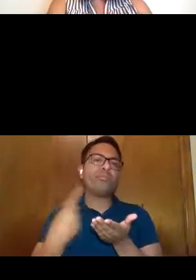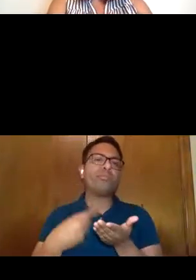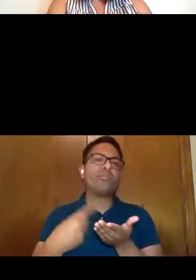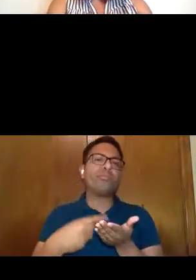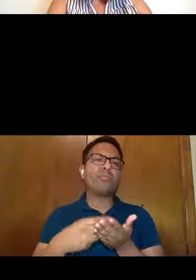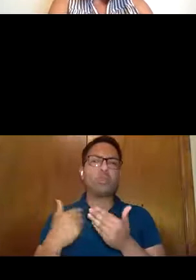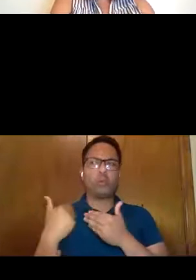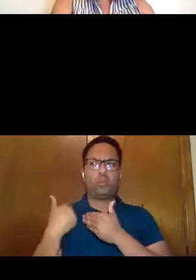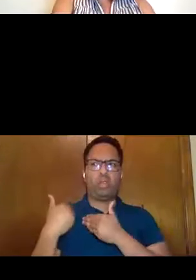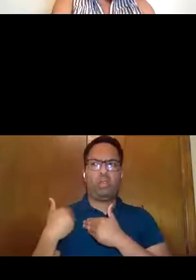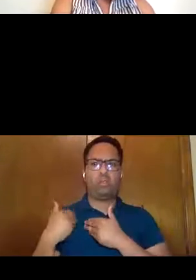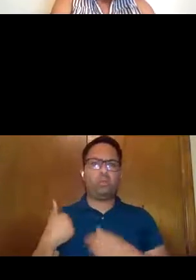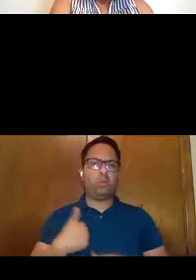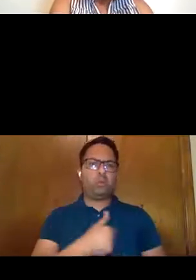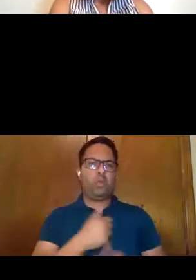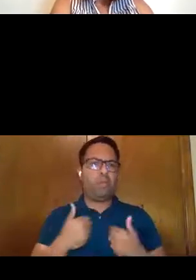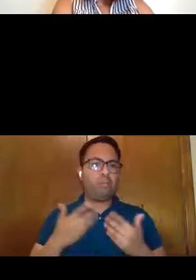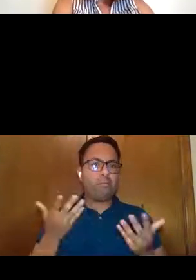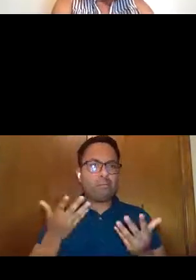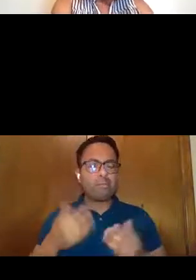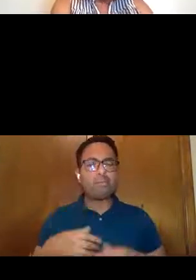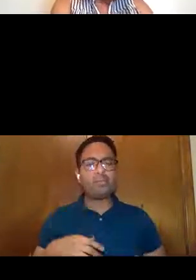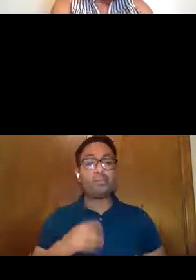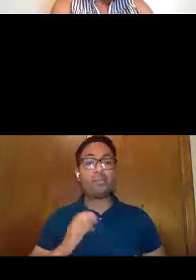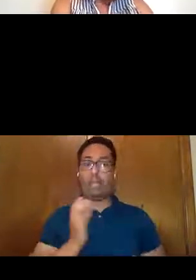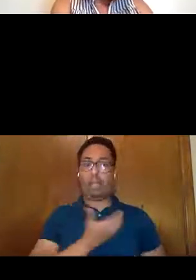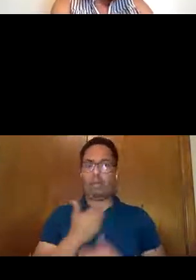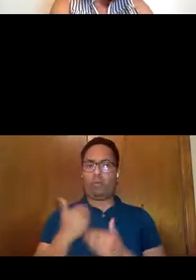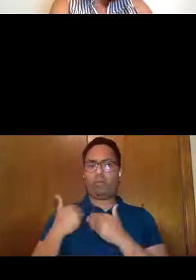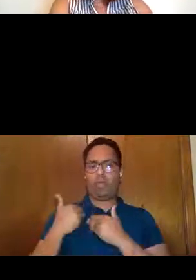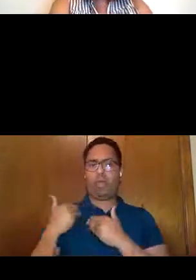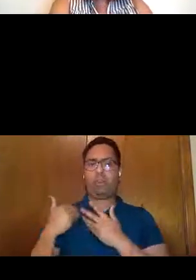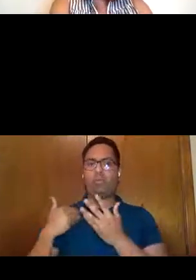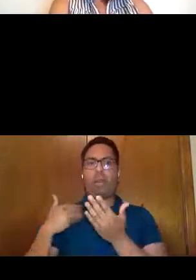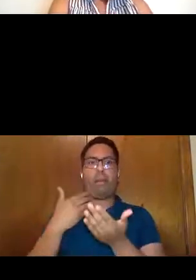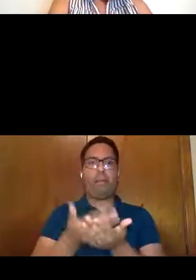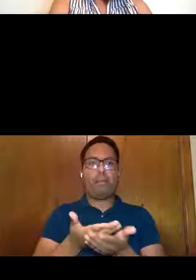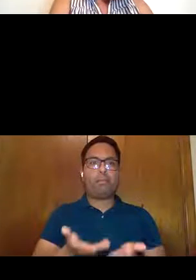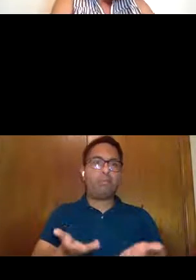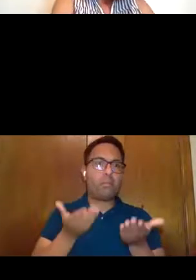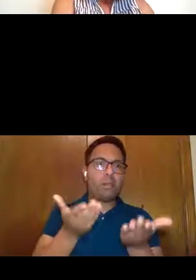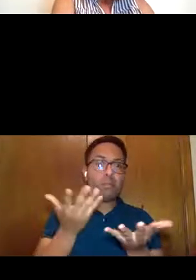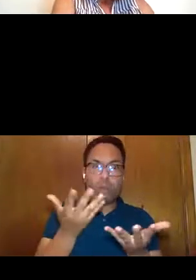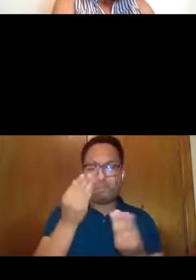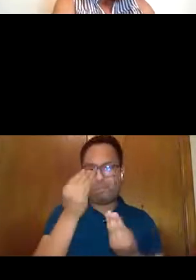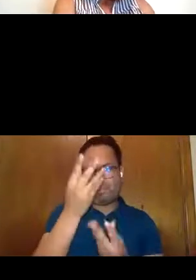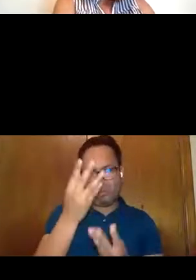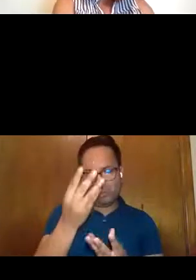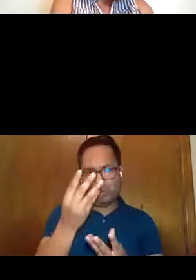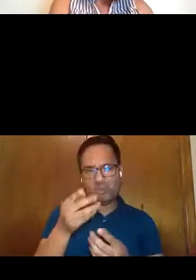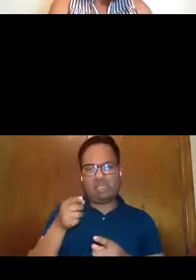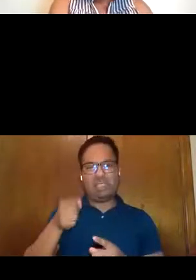have. It's our responsibility to come with information. Come to the telehealth visit